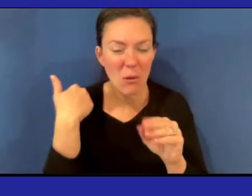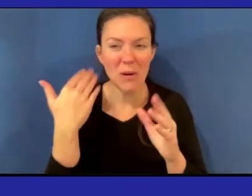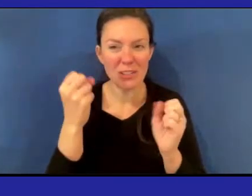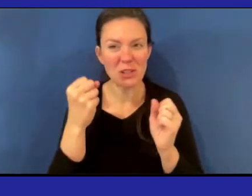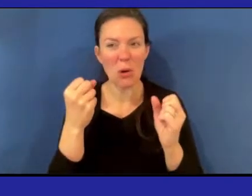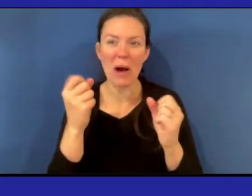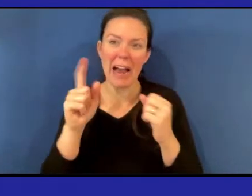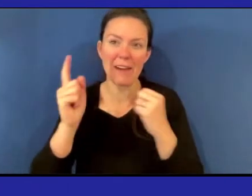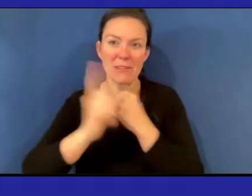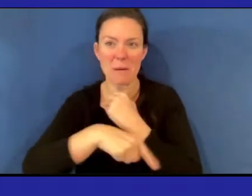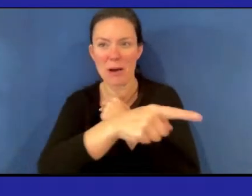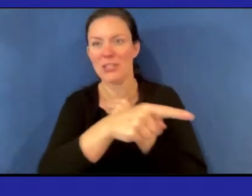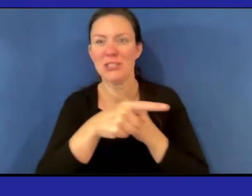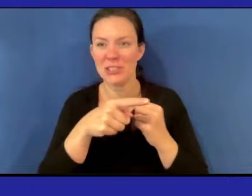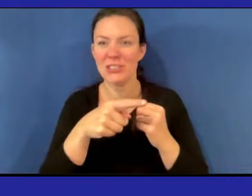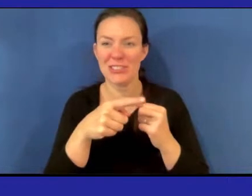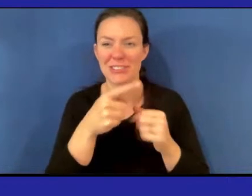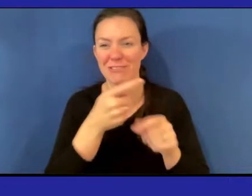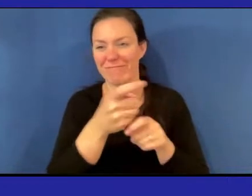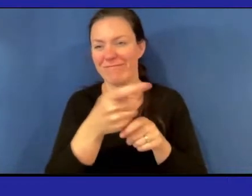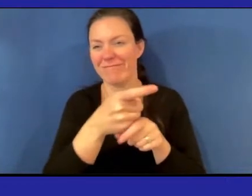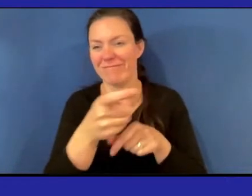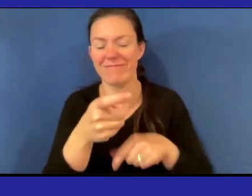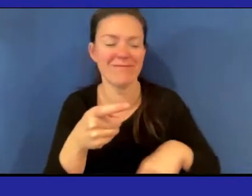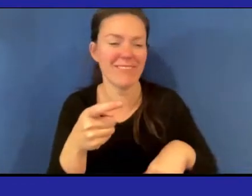come for quorum. We're happy to have